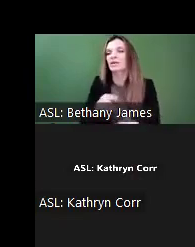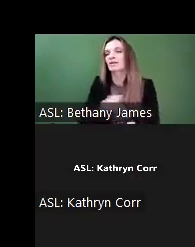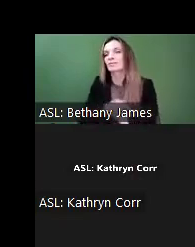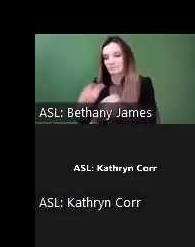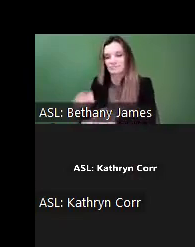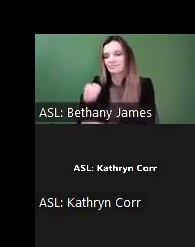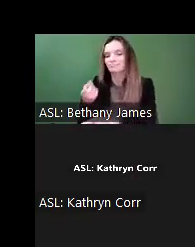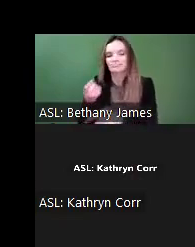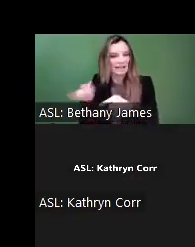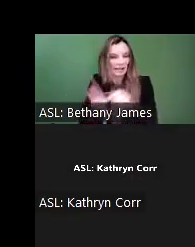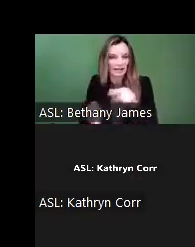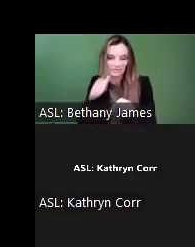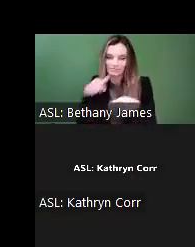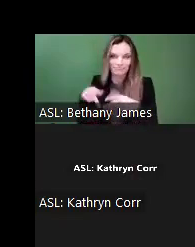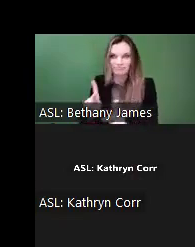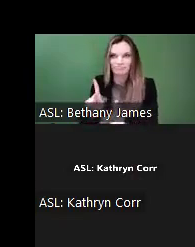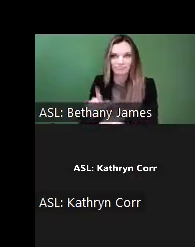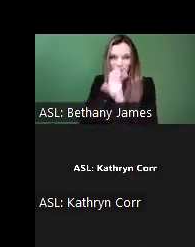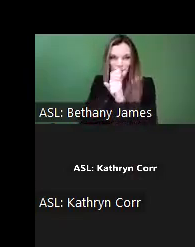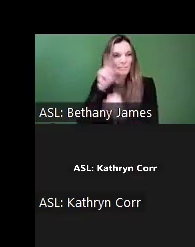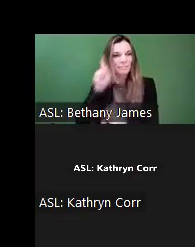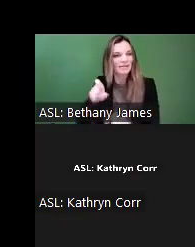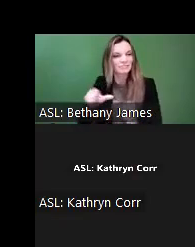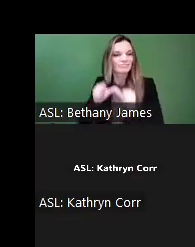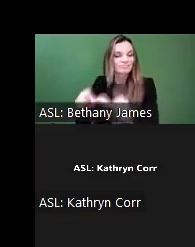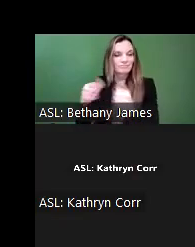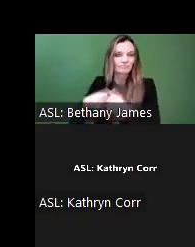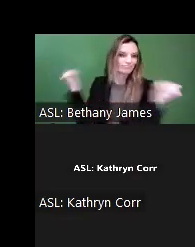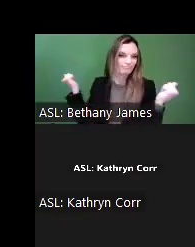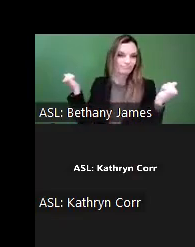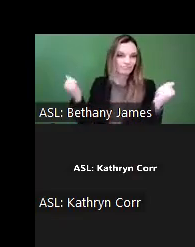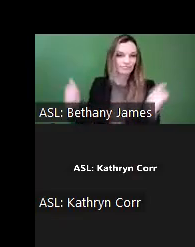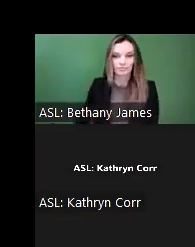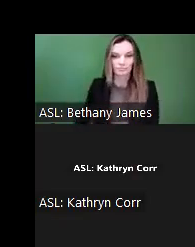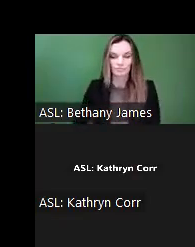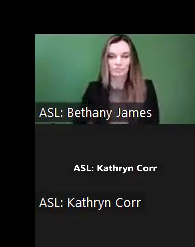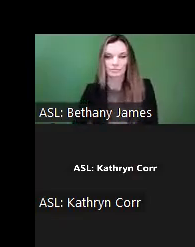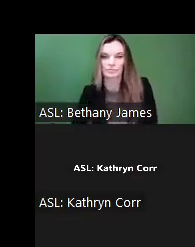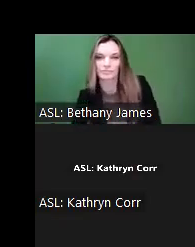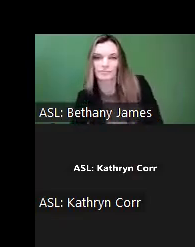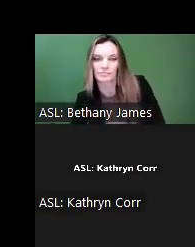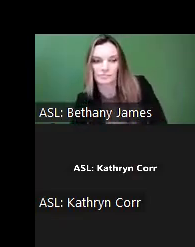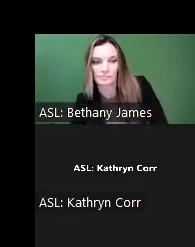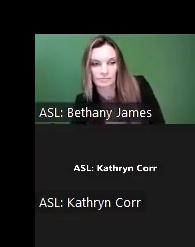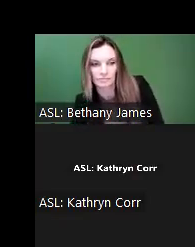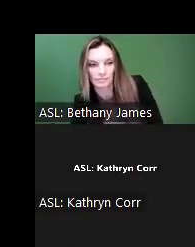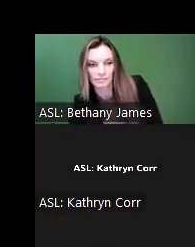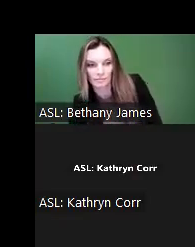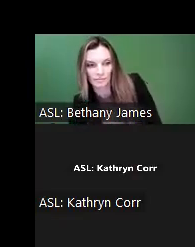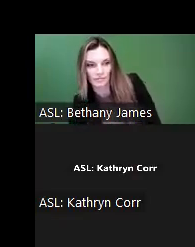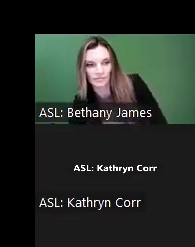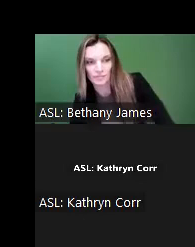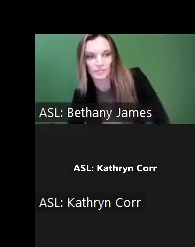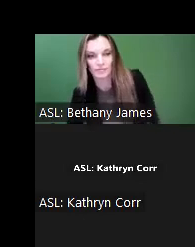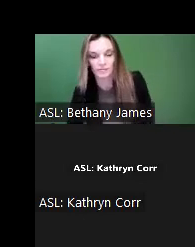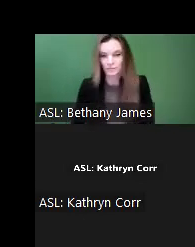doesn't matter the circumstances under which the conviction occurred. They just can't be set aside if you have this type of conviction. This